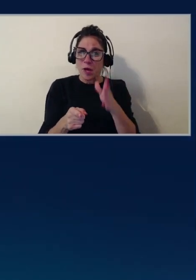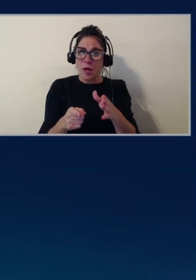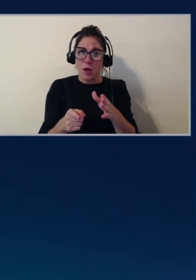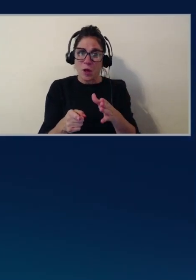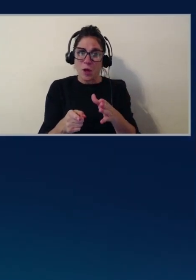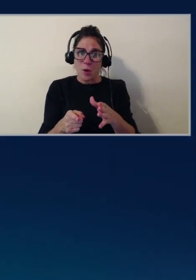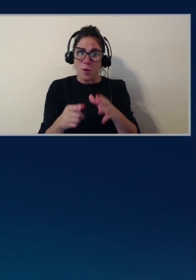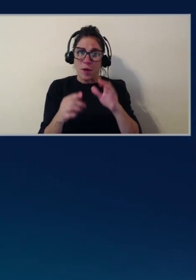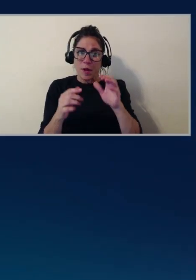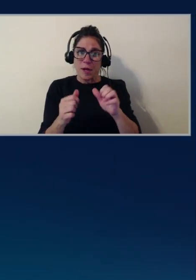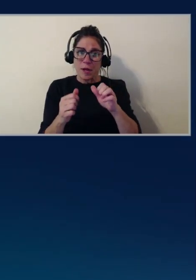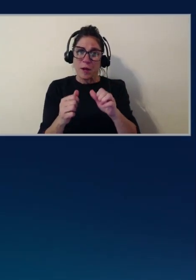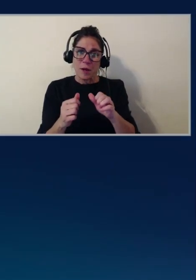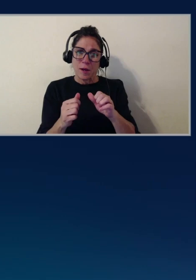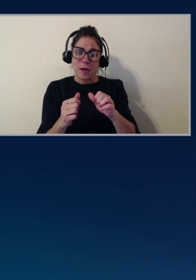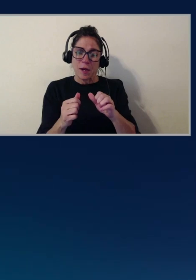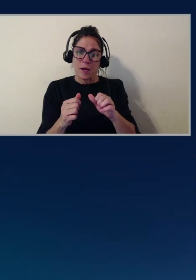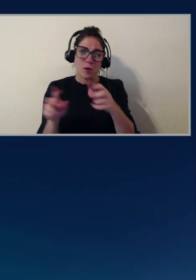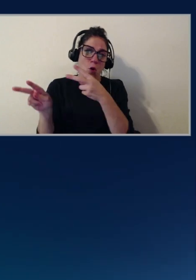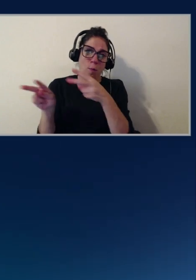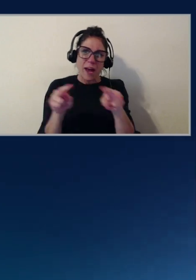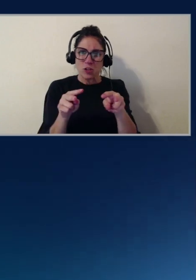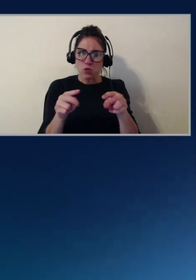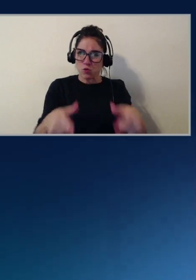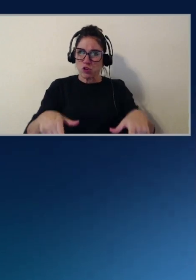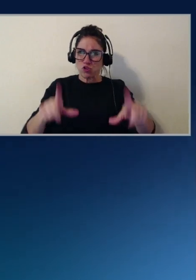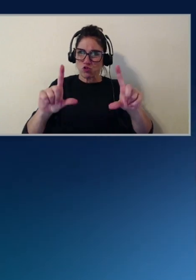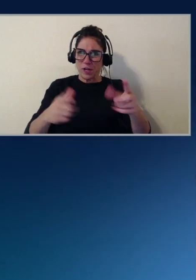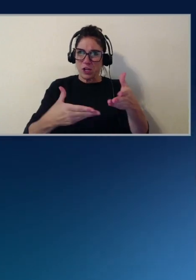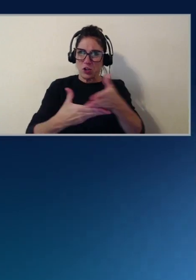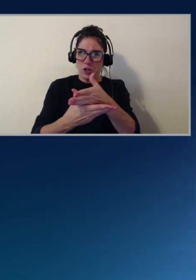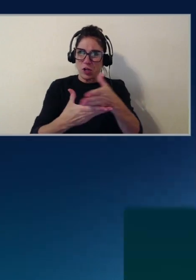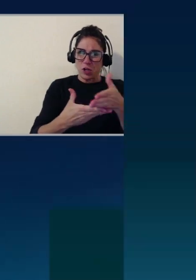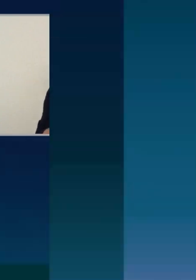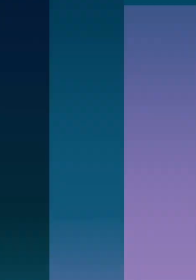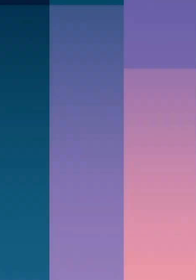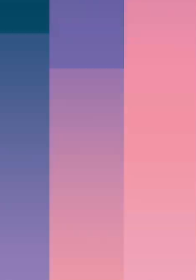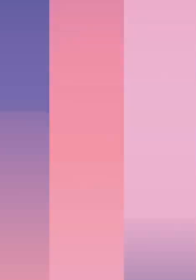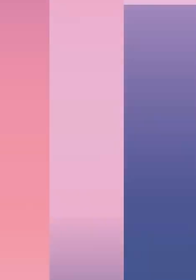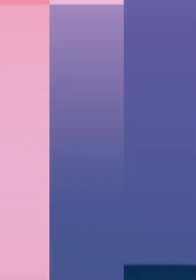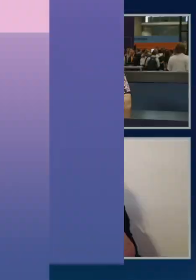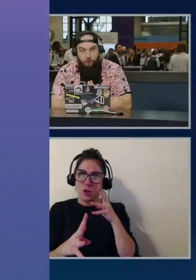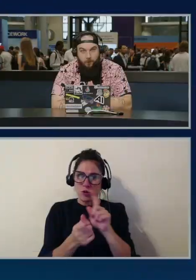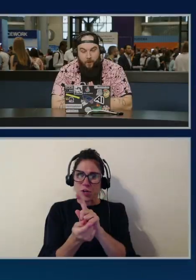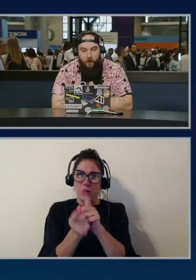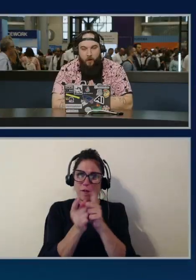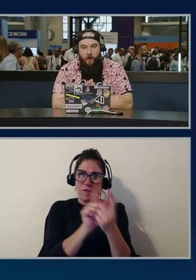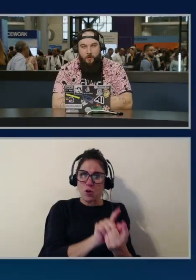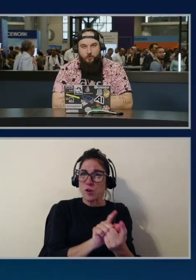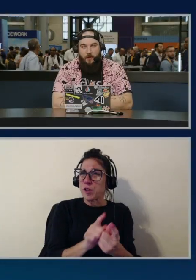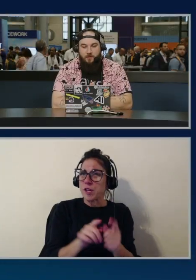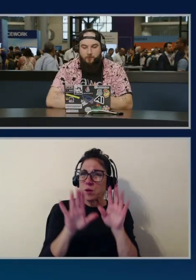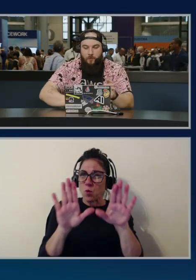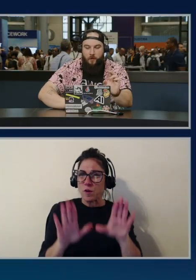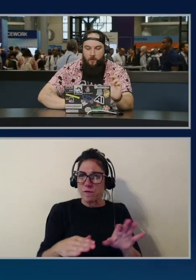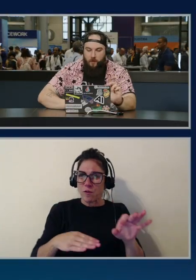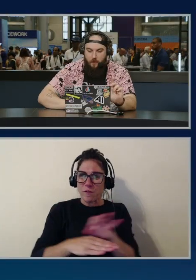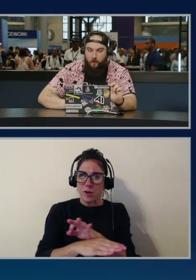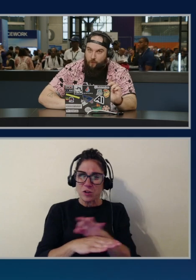we can flip back to the screen share. I'm going to be using Amazon Q to help me convert this wonderful function into